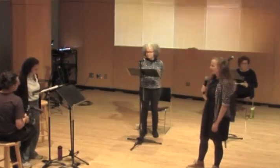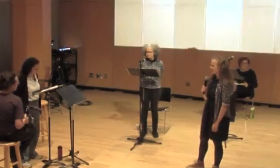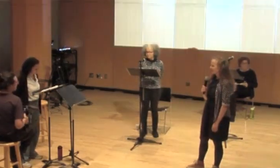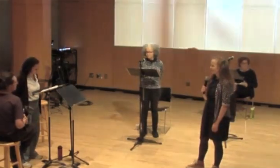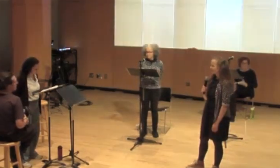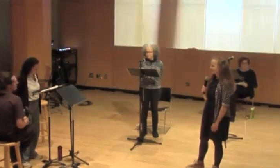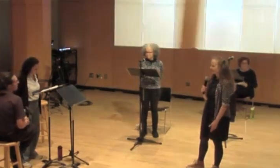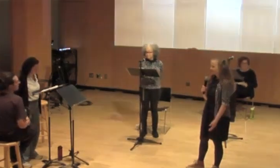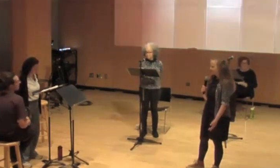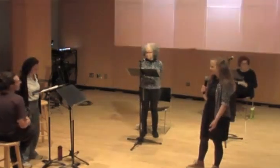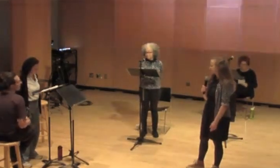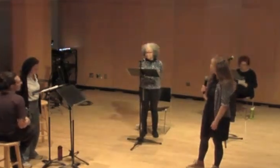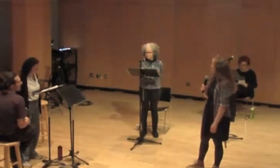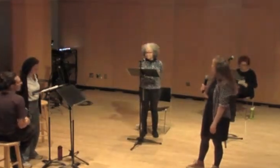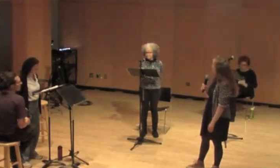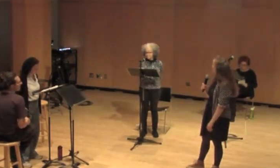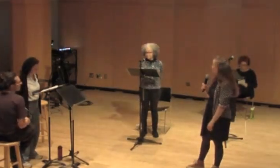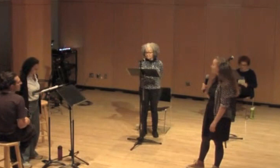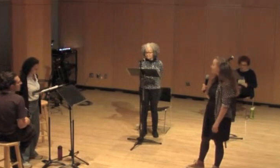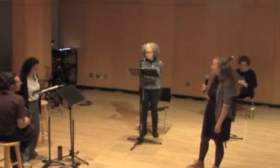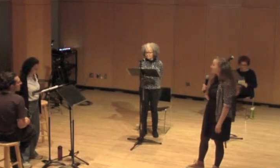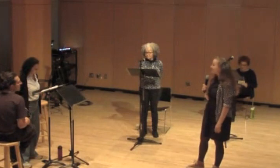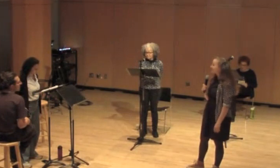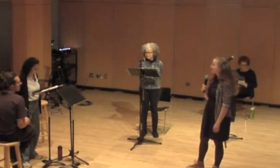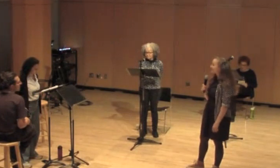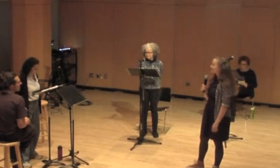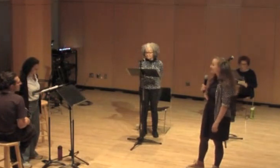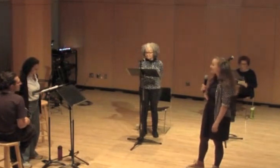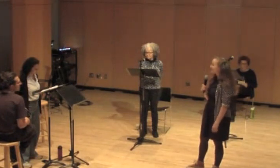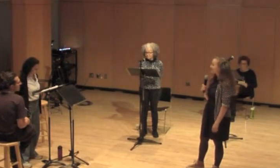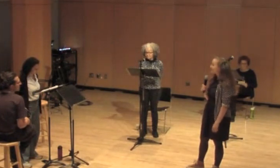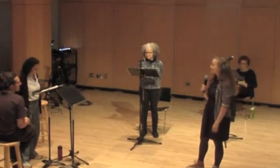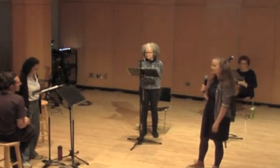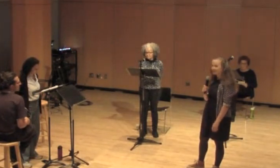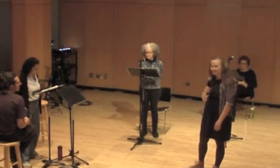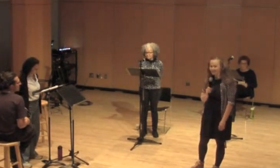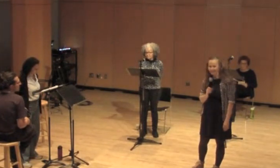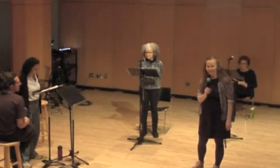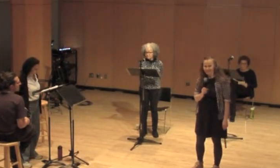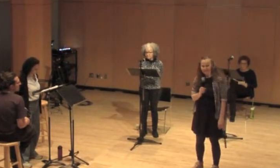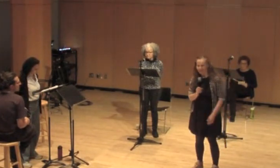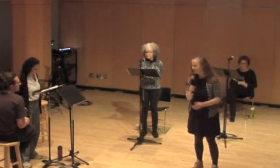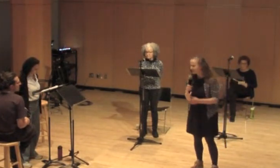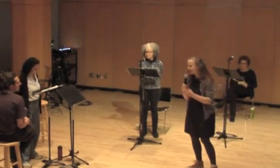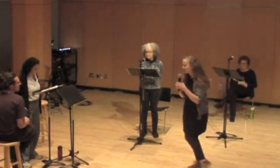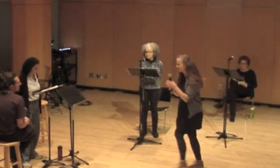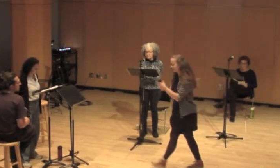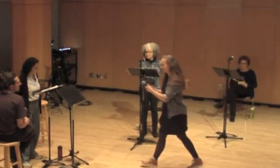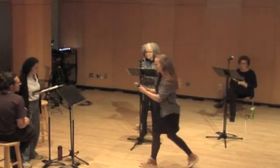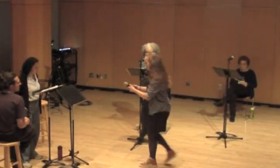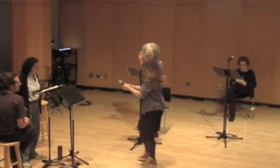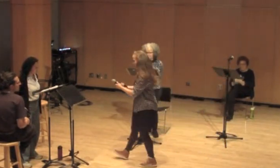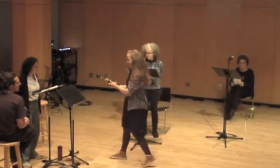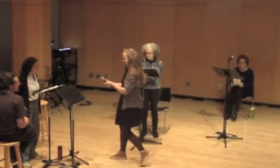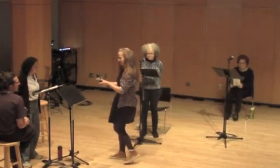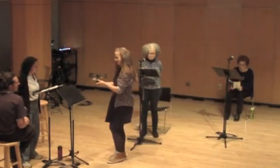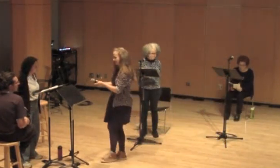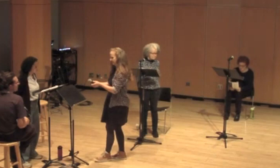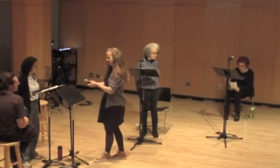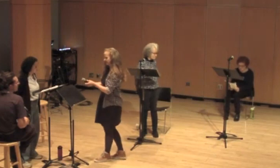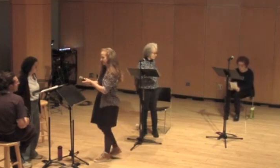and um and yeah he'll give us another opportunity to listen to to Y fosa all right